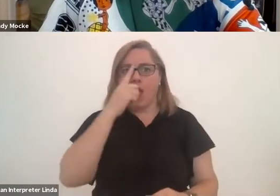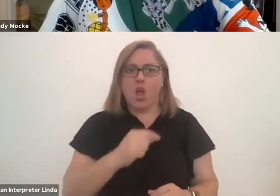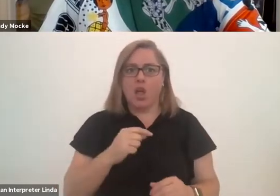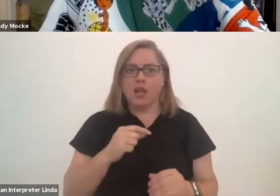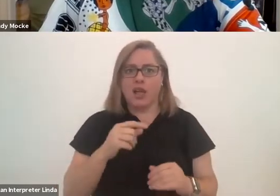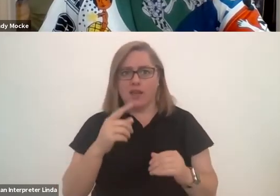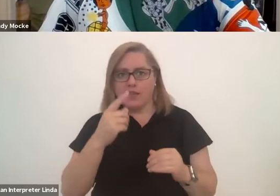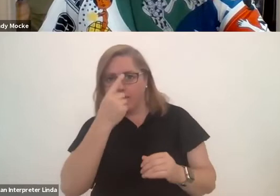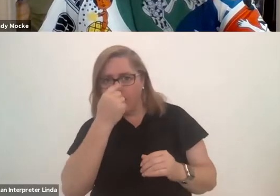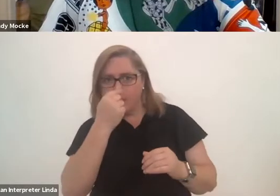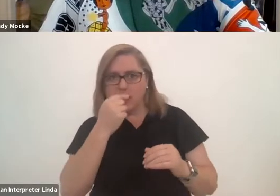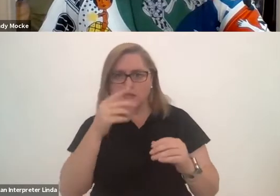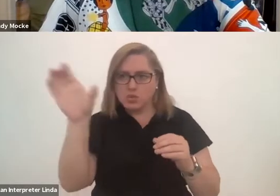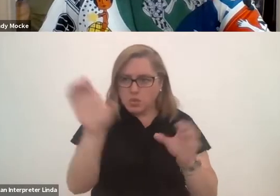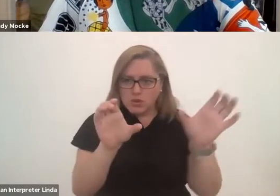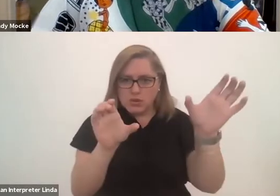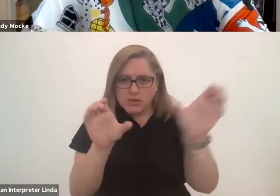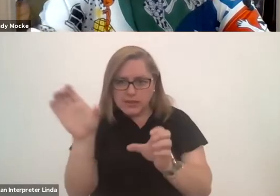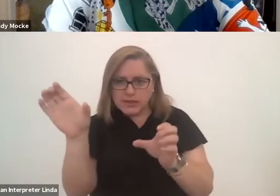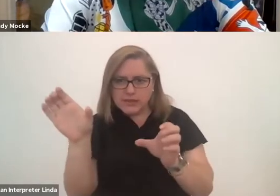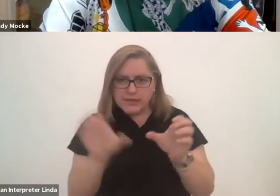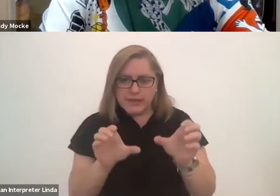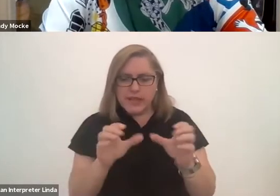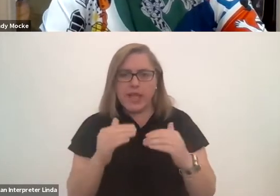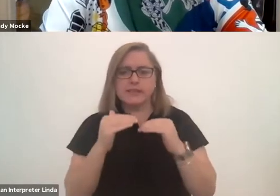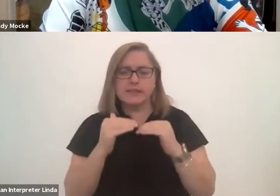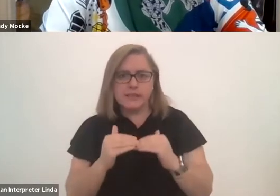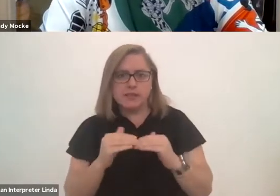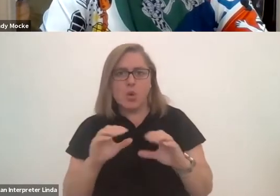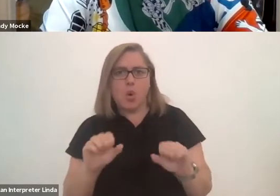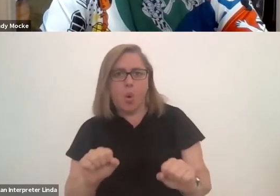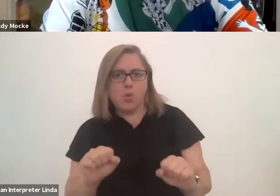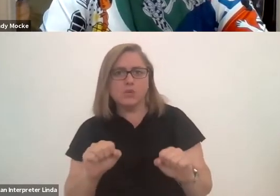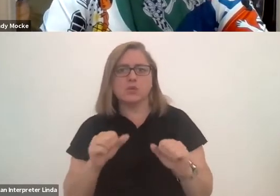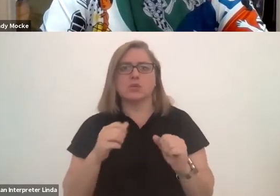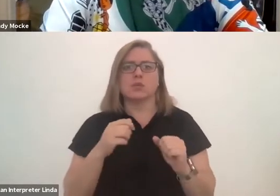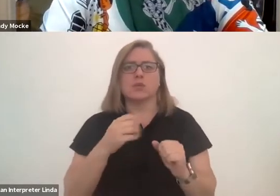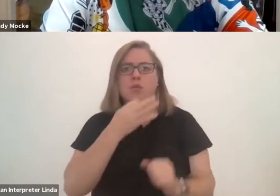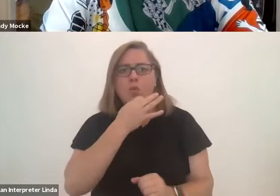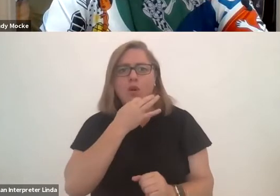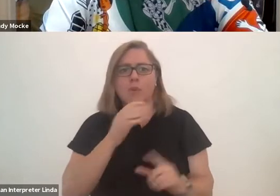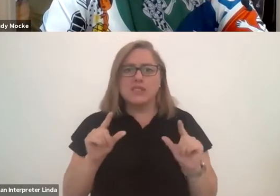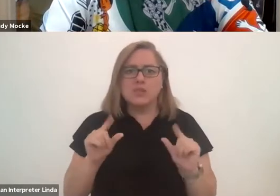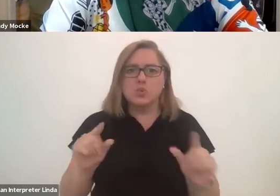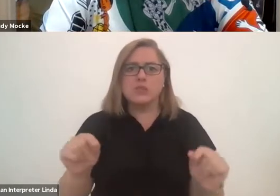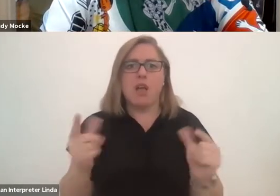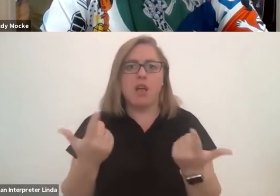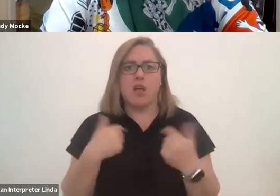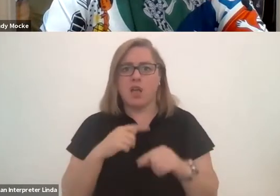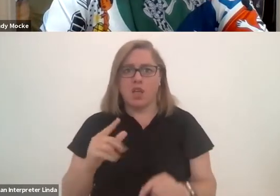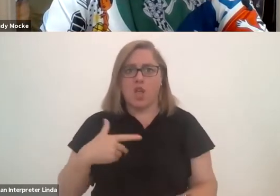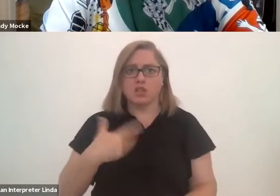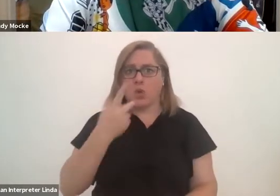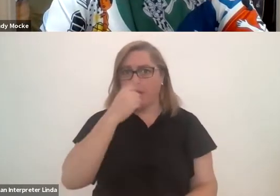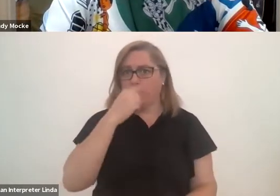that, you know, and sit with it for a while. Whereas on Twitter, I don't like people to know where